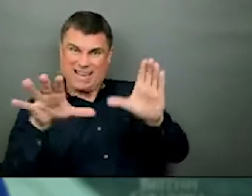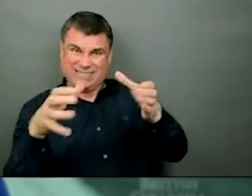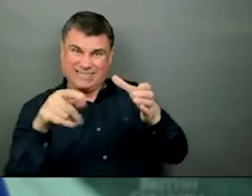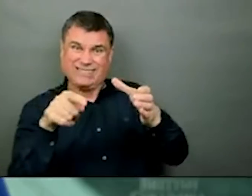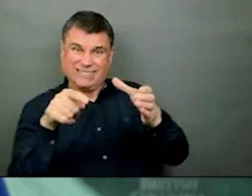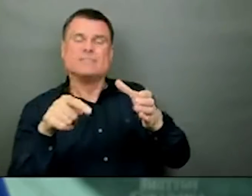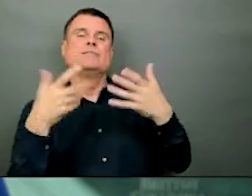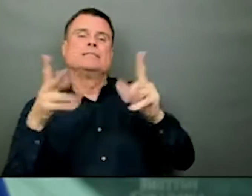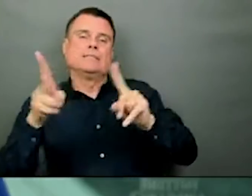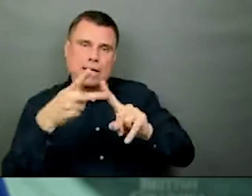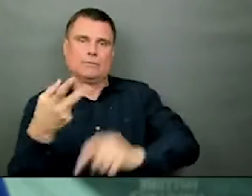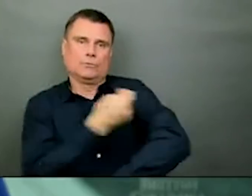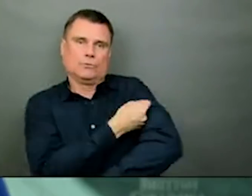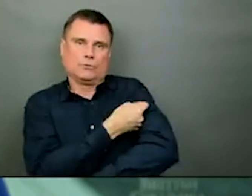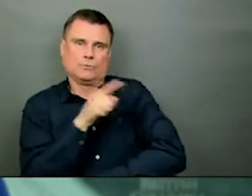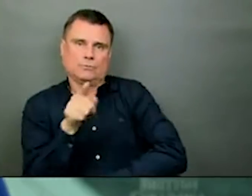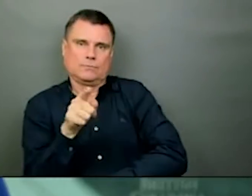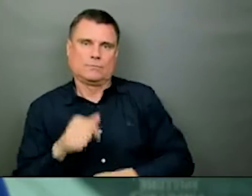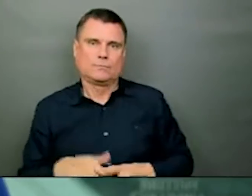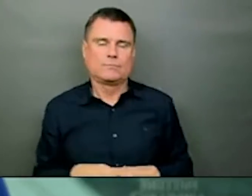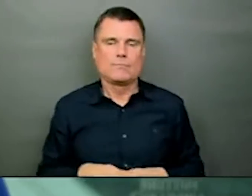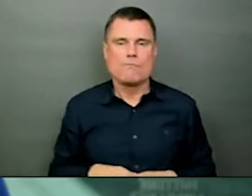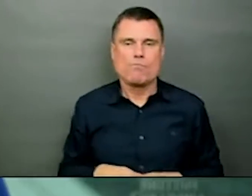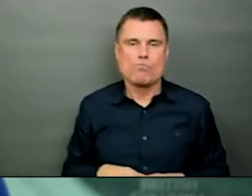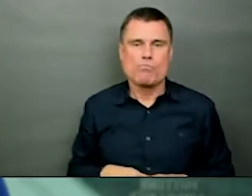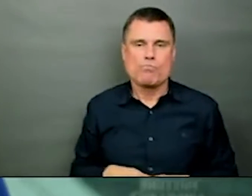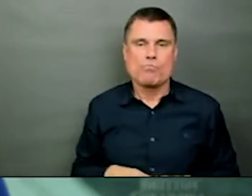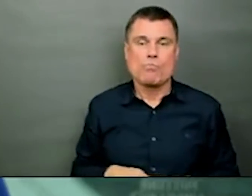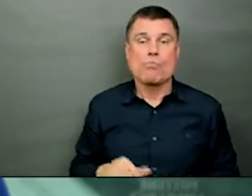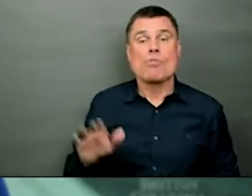I would say this about it: